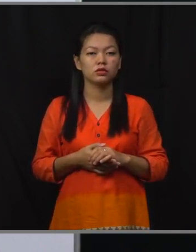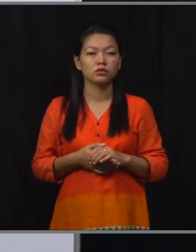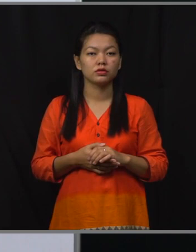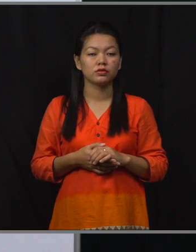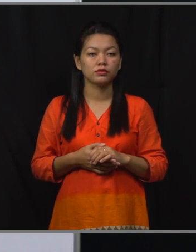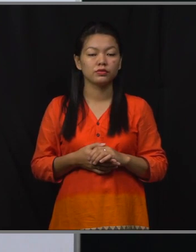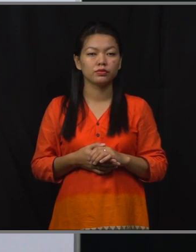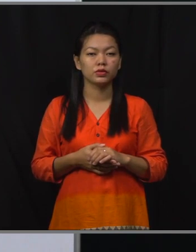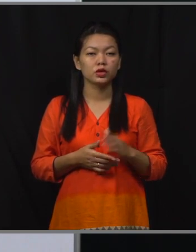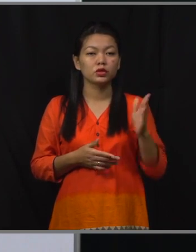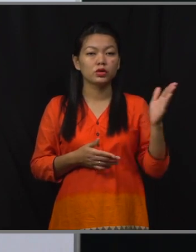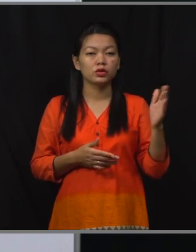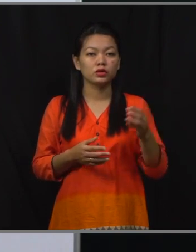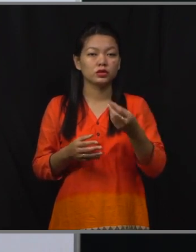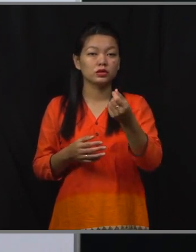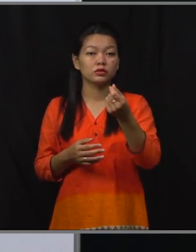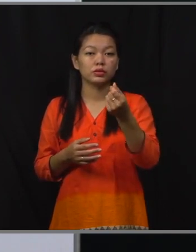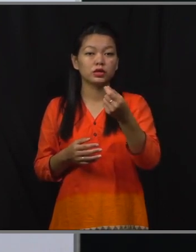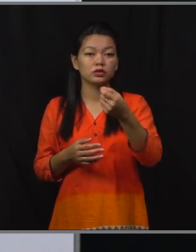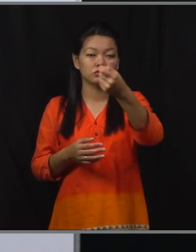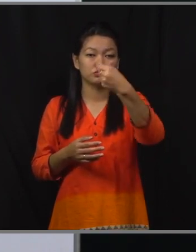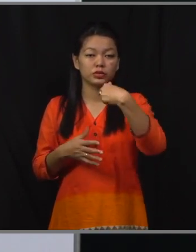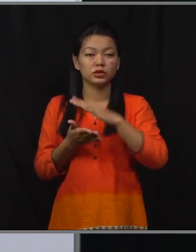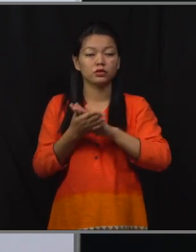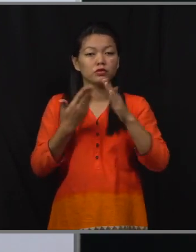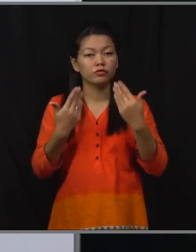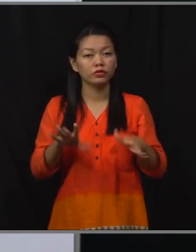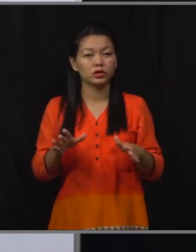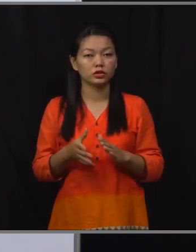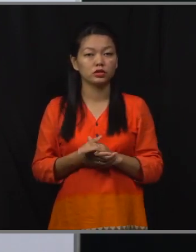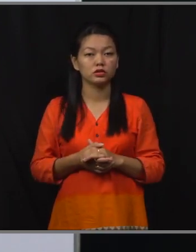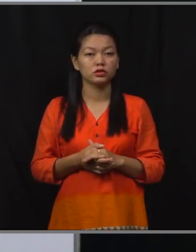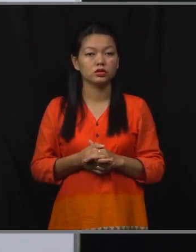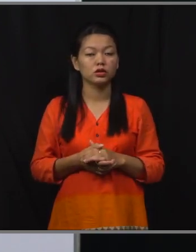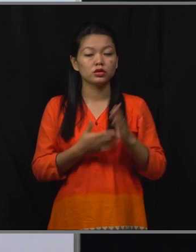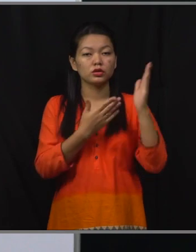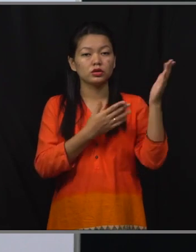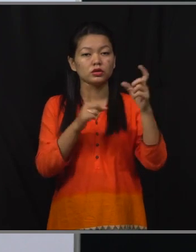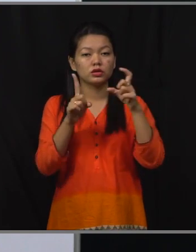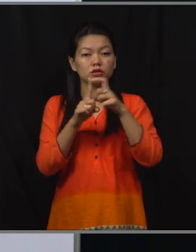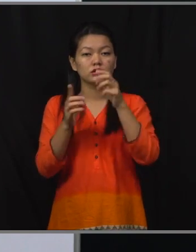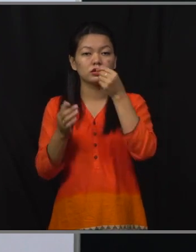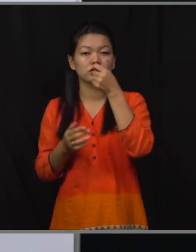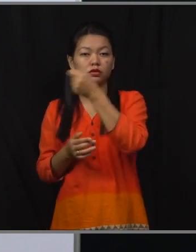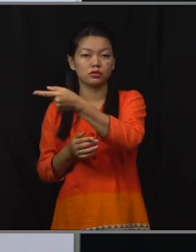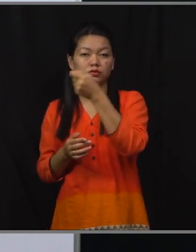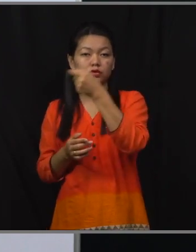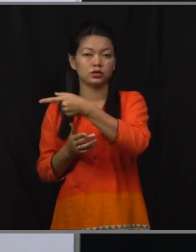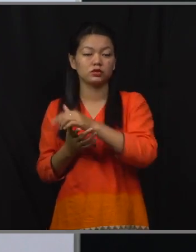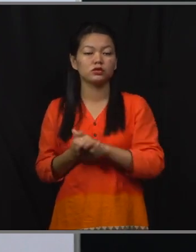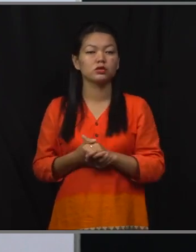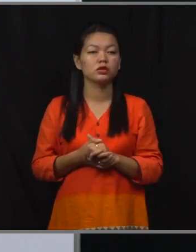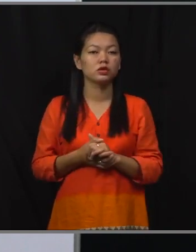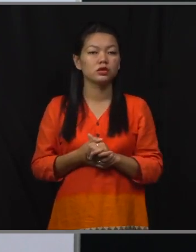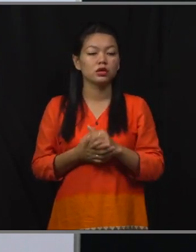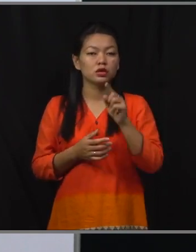708. This amount is already received. Therefore, this deposits, for the amount of